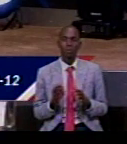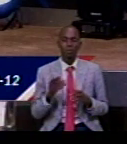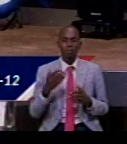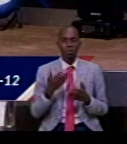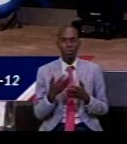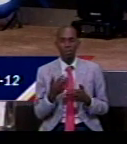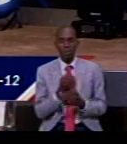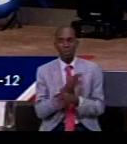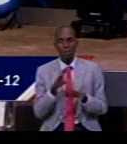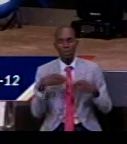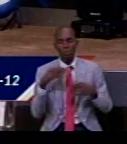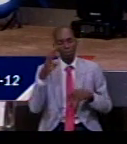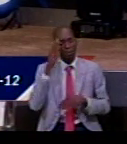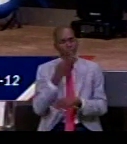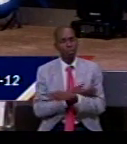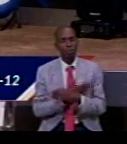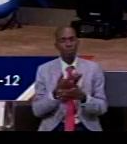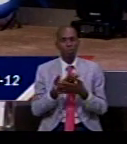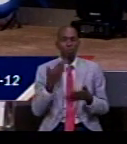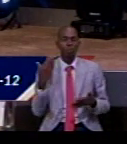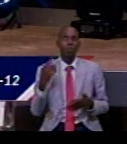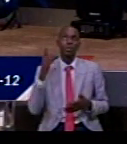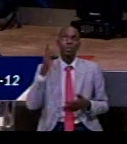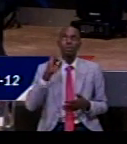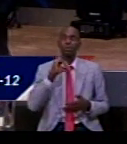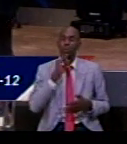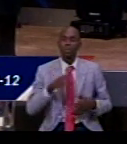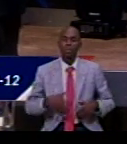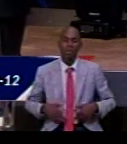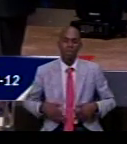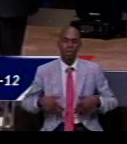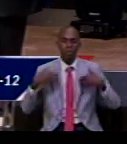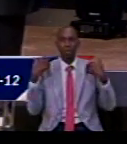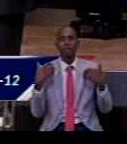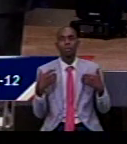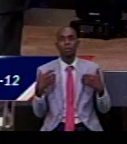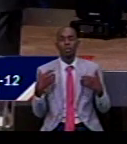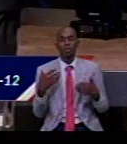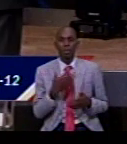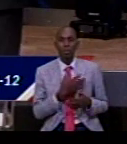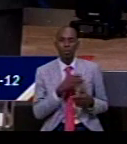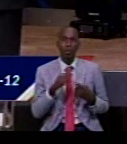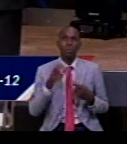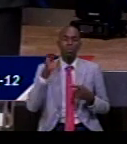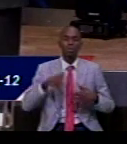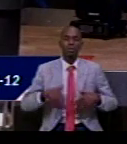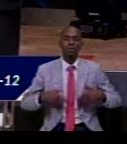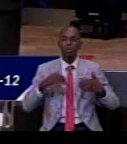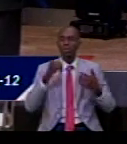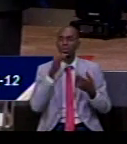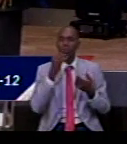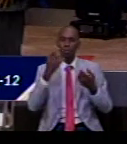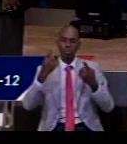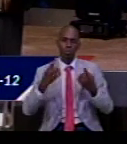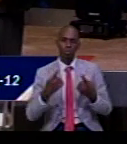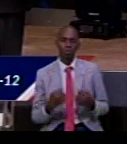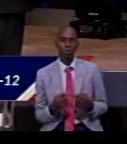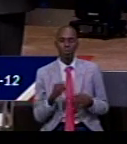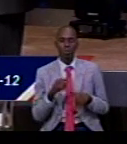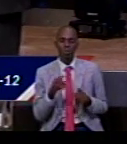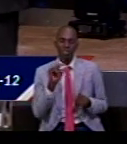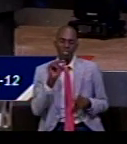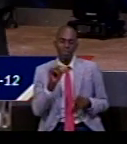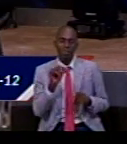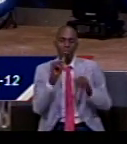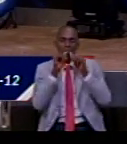and ye perish from the way when his wrath is kindled. But a little, blessed are